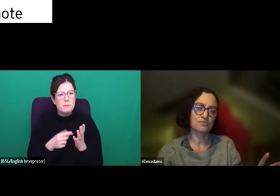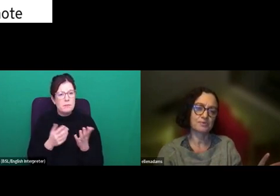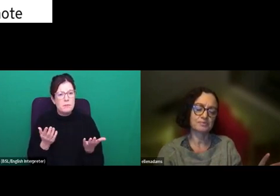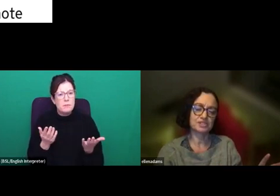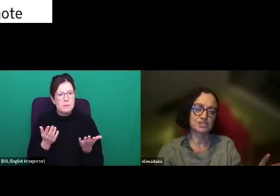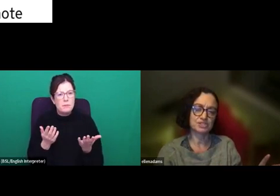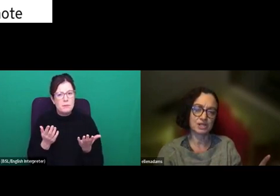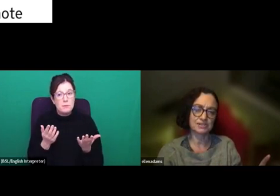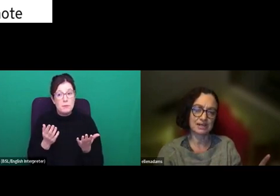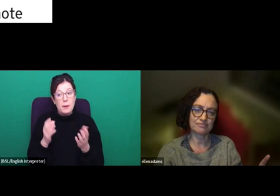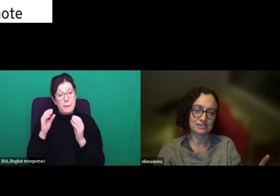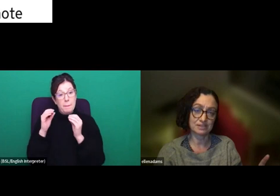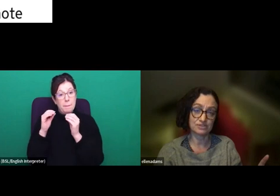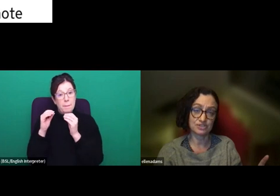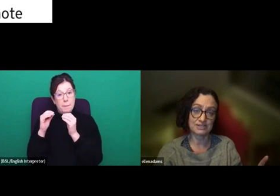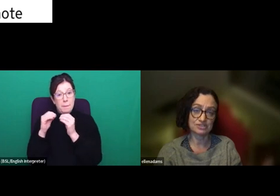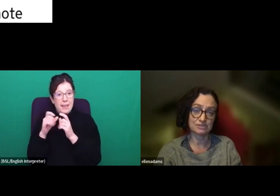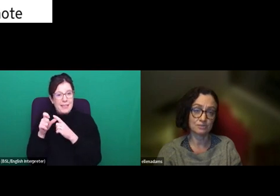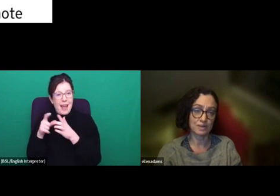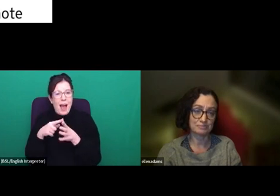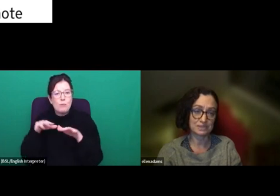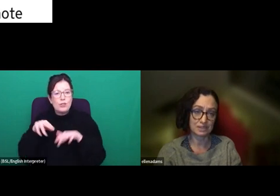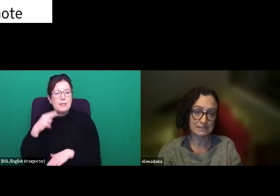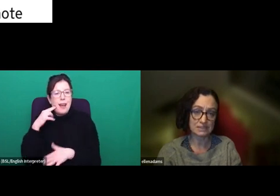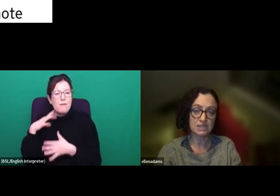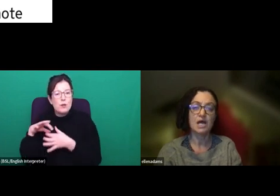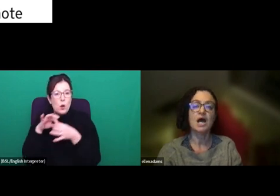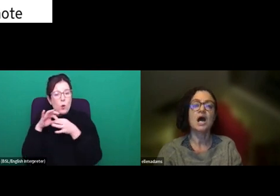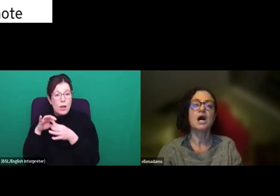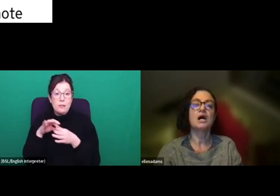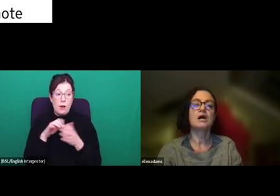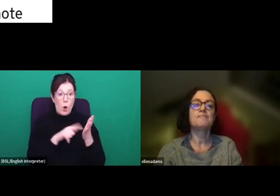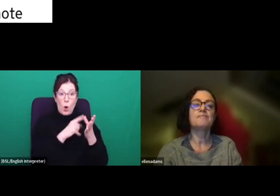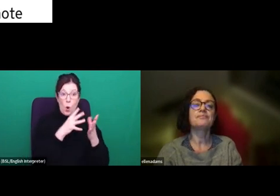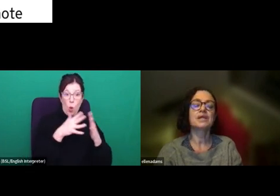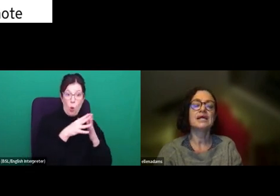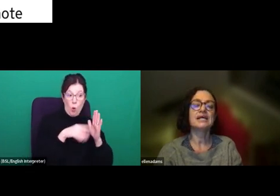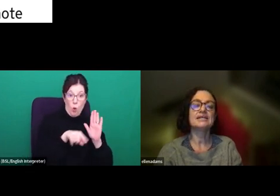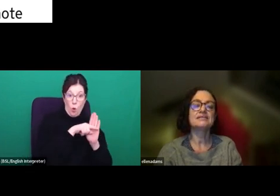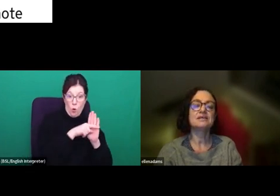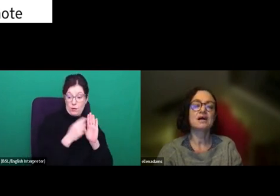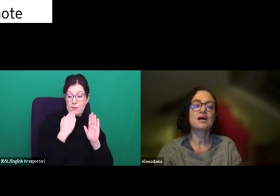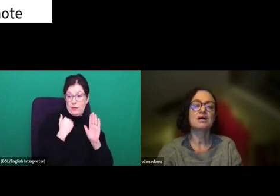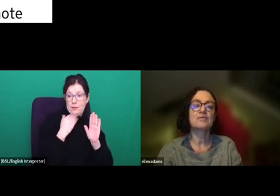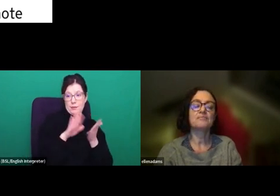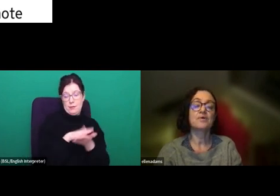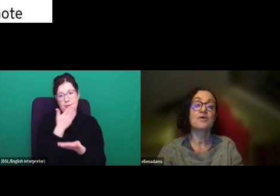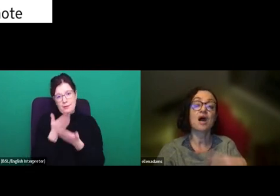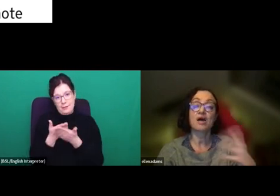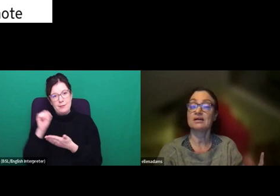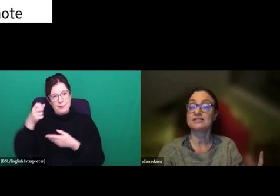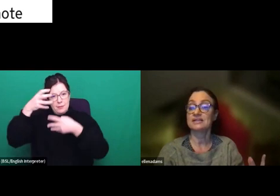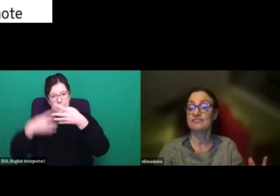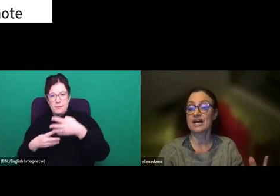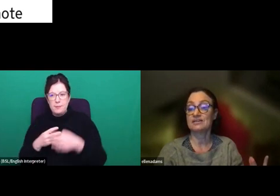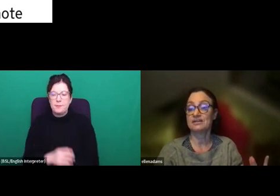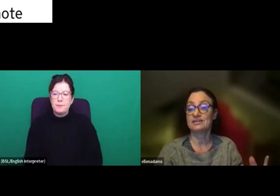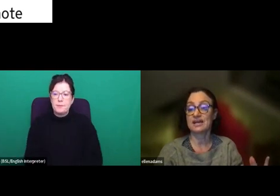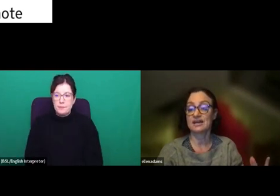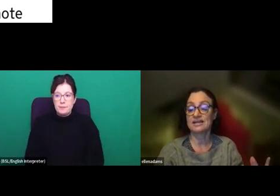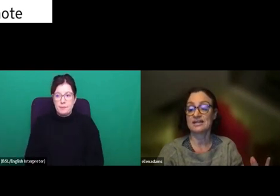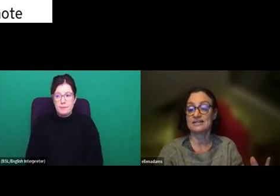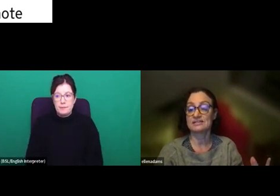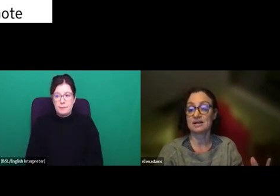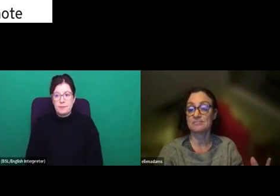this law from the British Deaf Association website is highlighting the fact